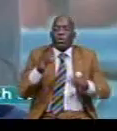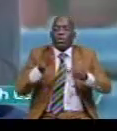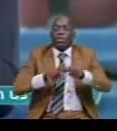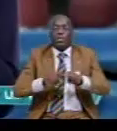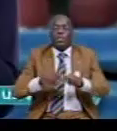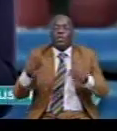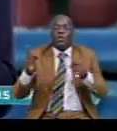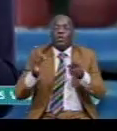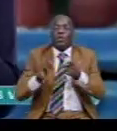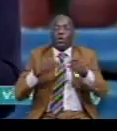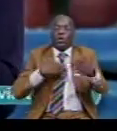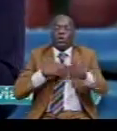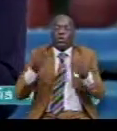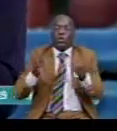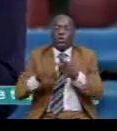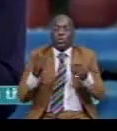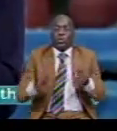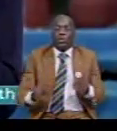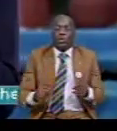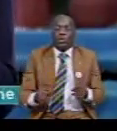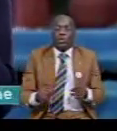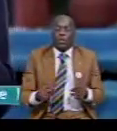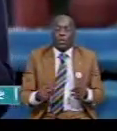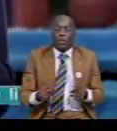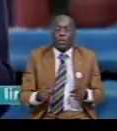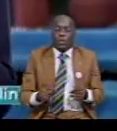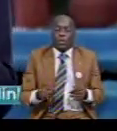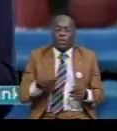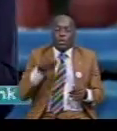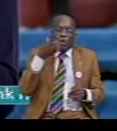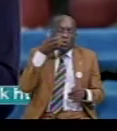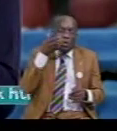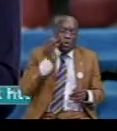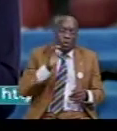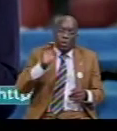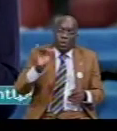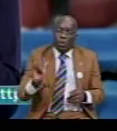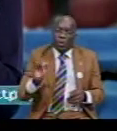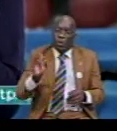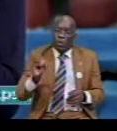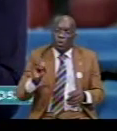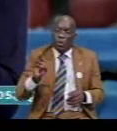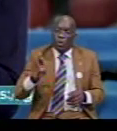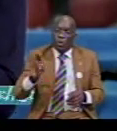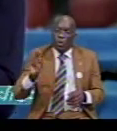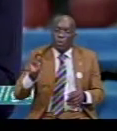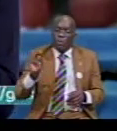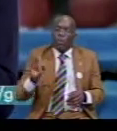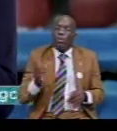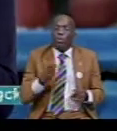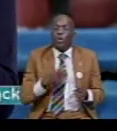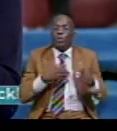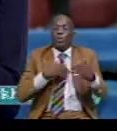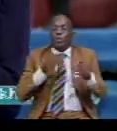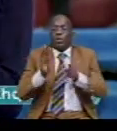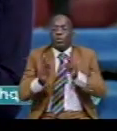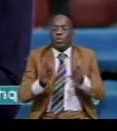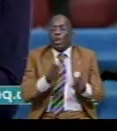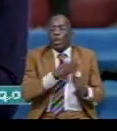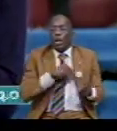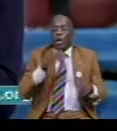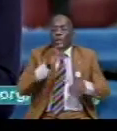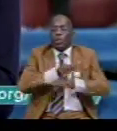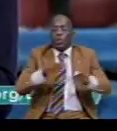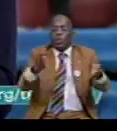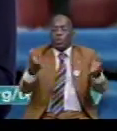And so the screen, normally, even if I'm close to the screen, I have to put on my glasses because of the rays of light that are coming. Let's talk of